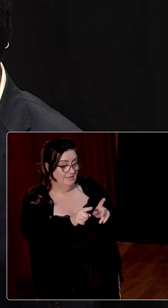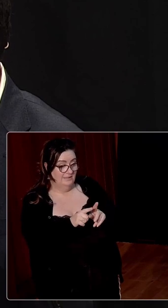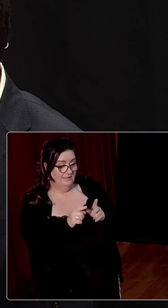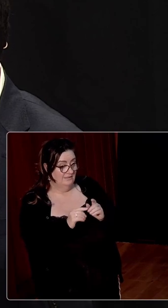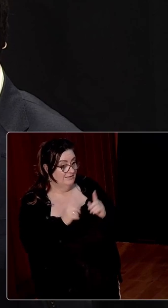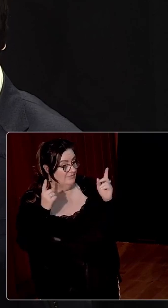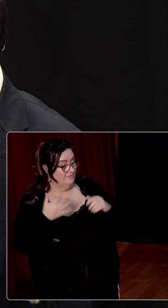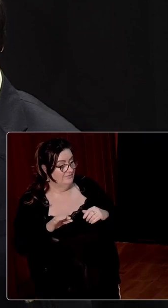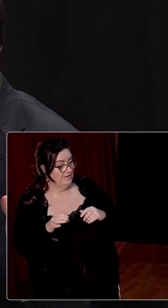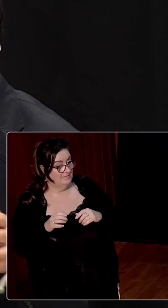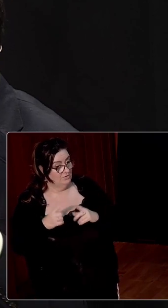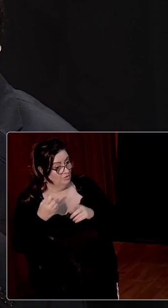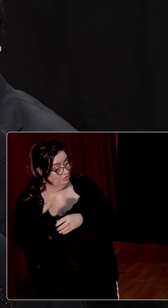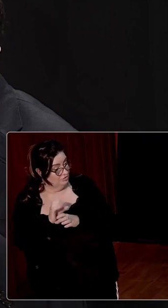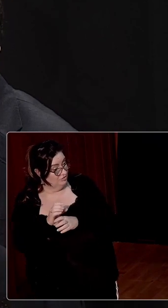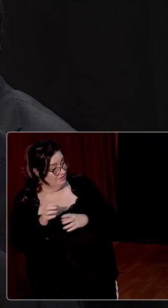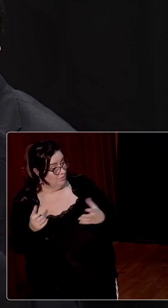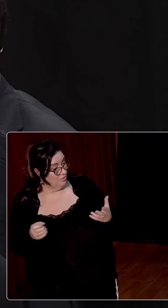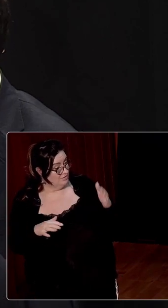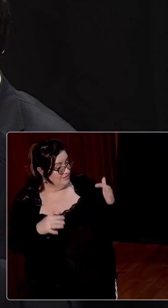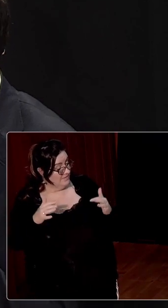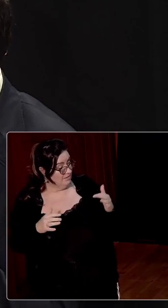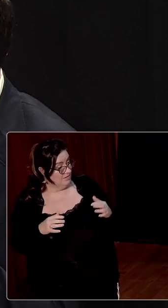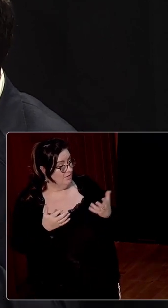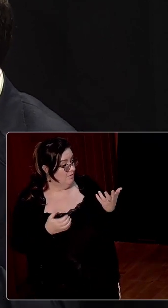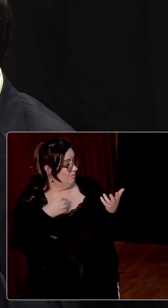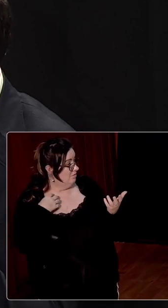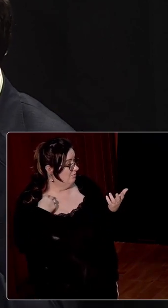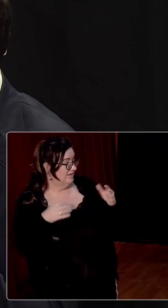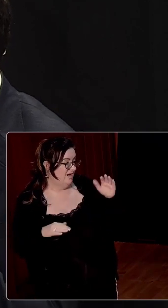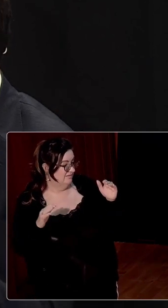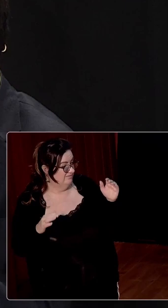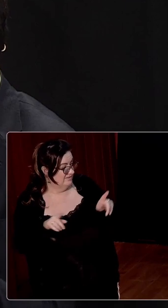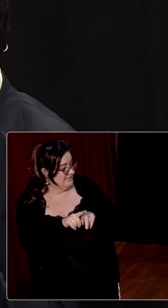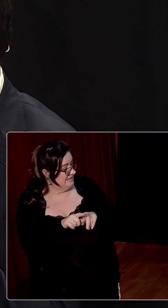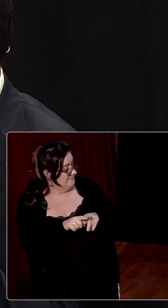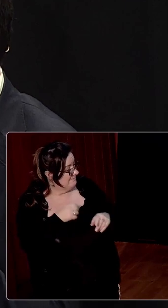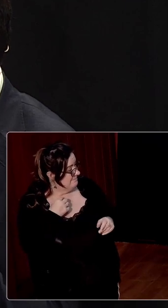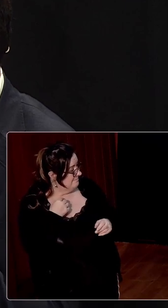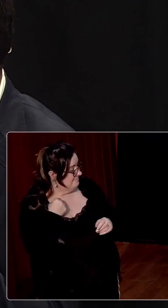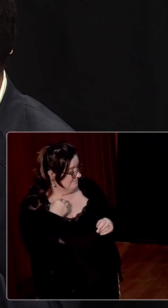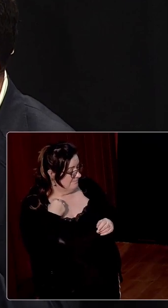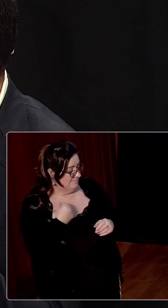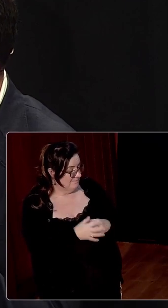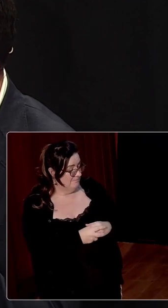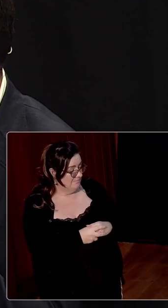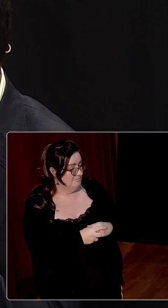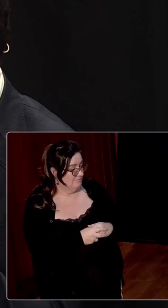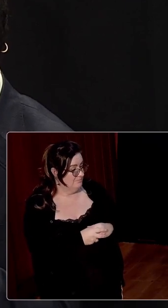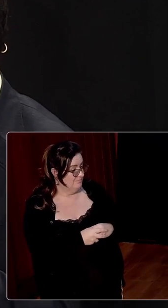and marginal groups in other countries or in Western Europe or were we largely kind of in step? Because obviously, it's a very,